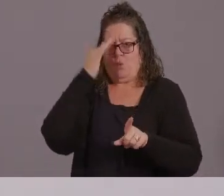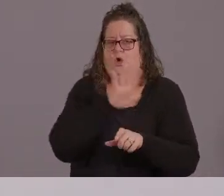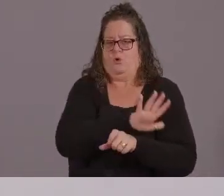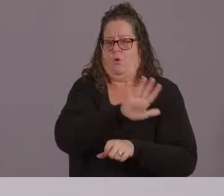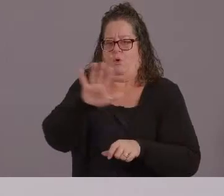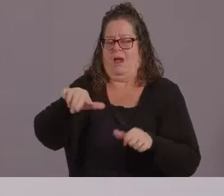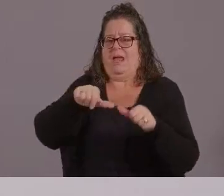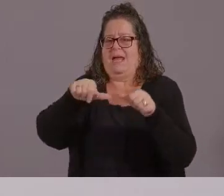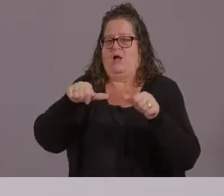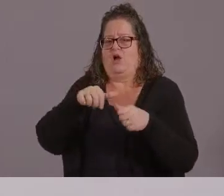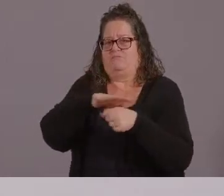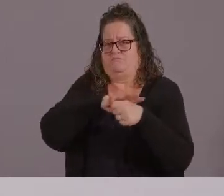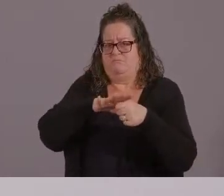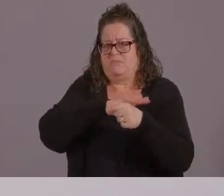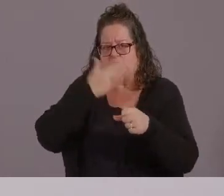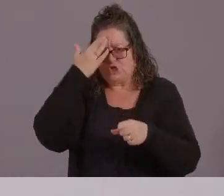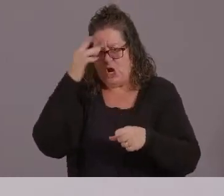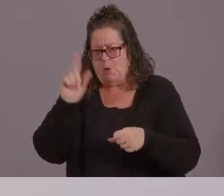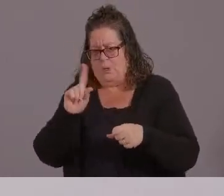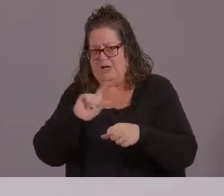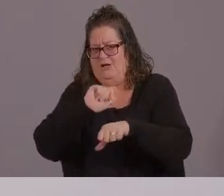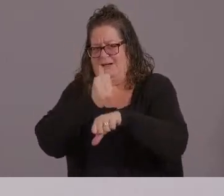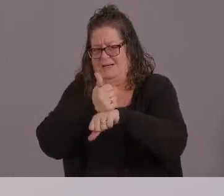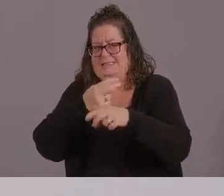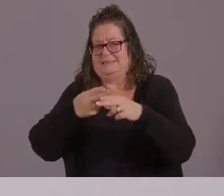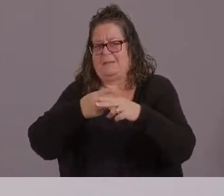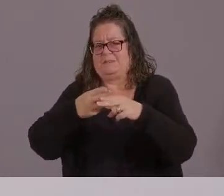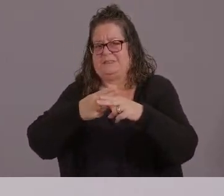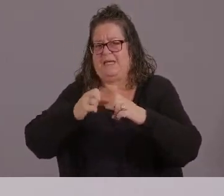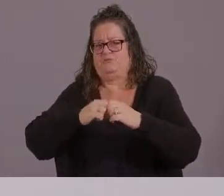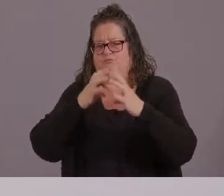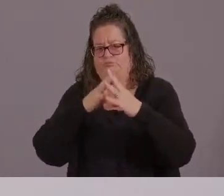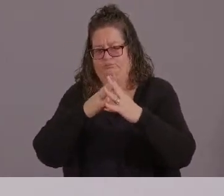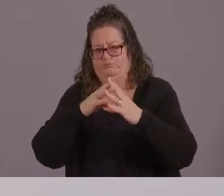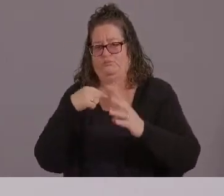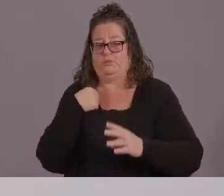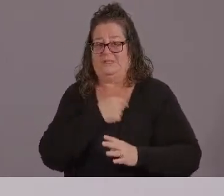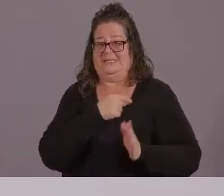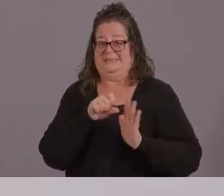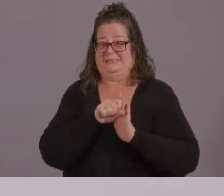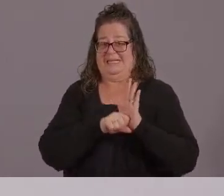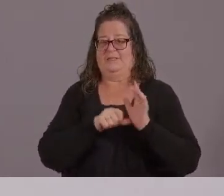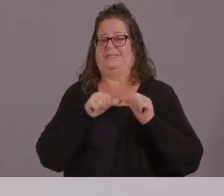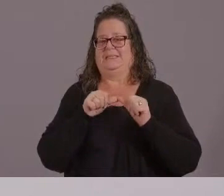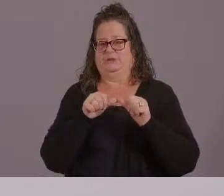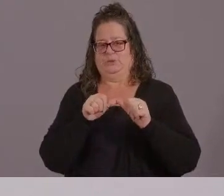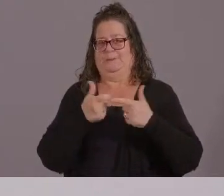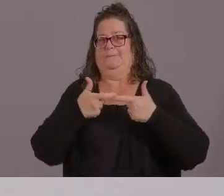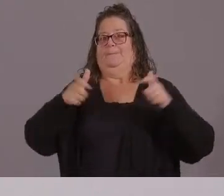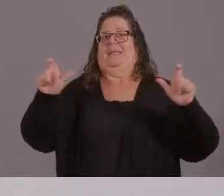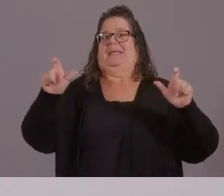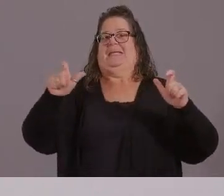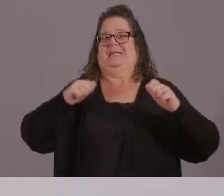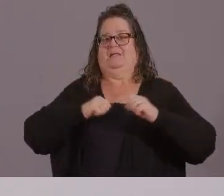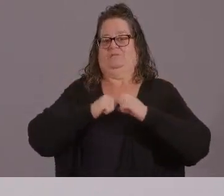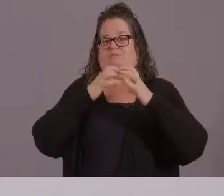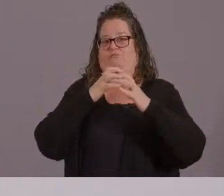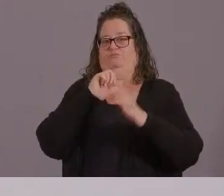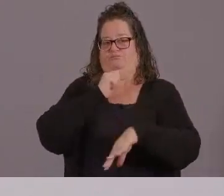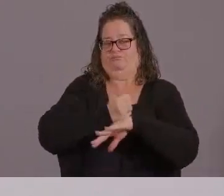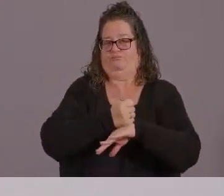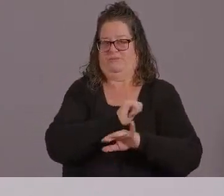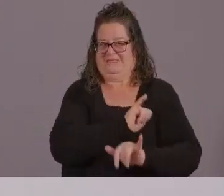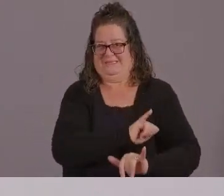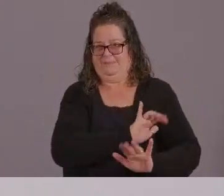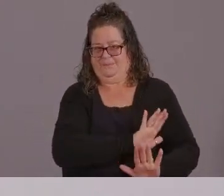stick with the mass vaccination sites and managing and operating those. Our county health departments are working very closely with